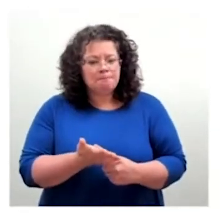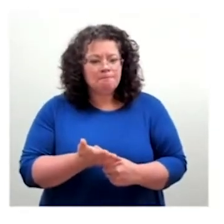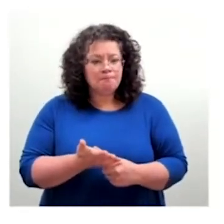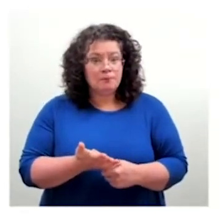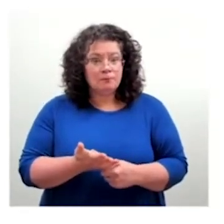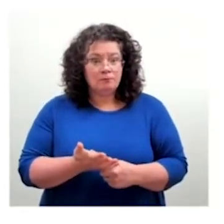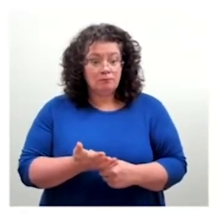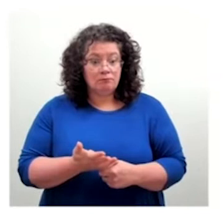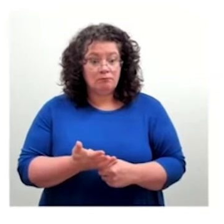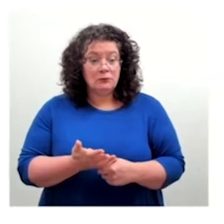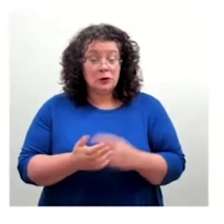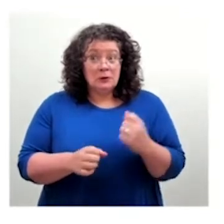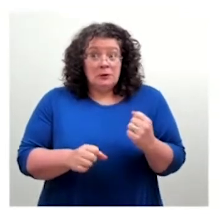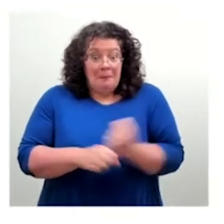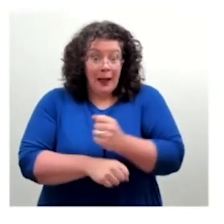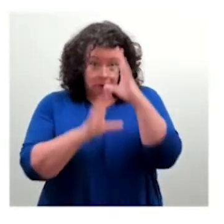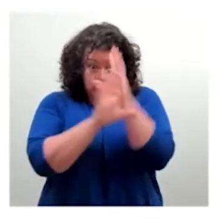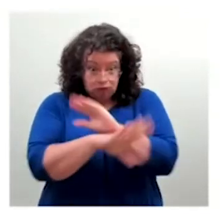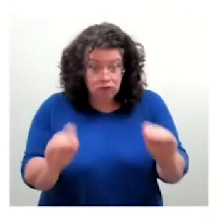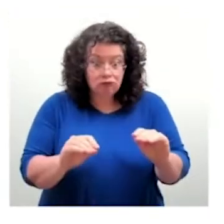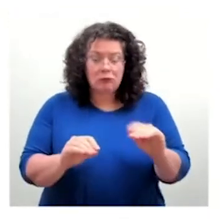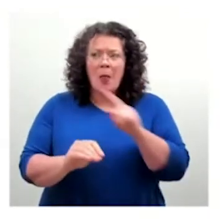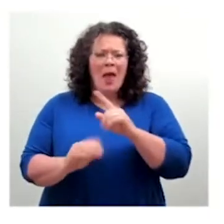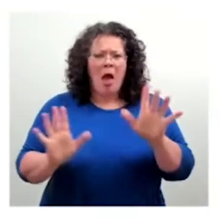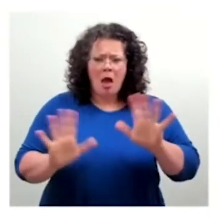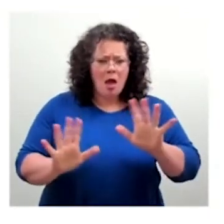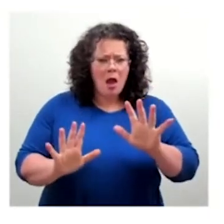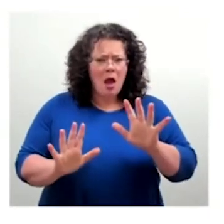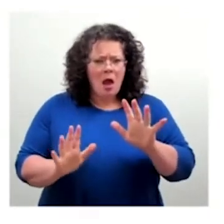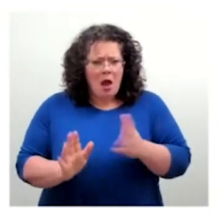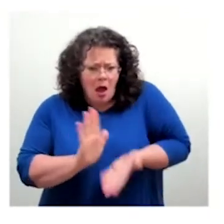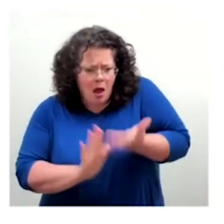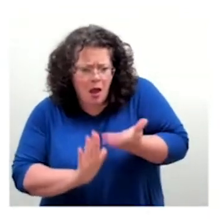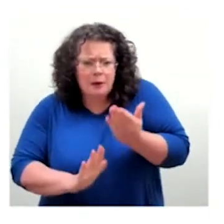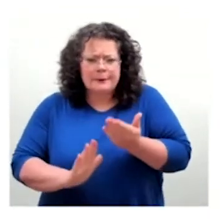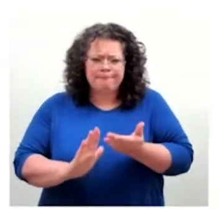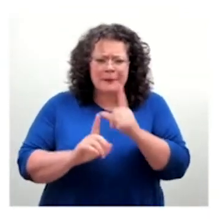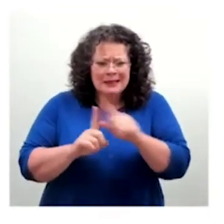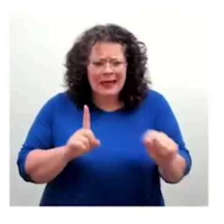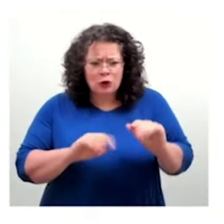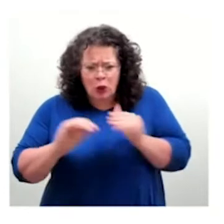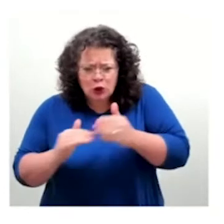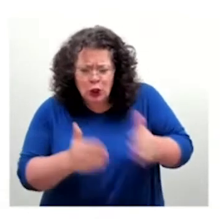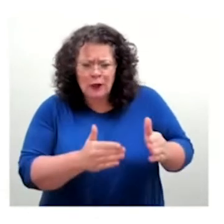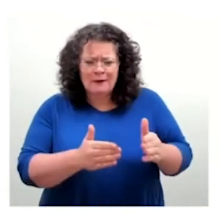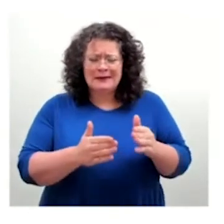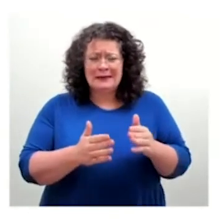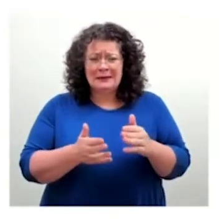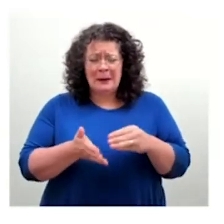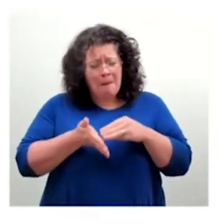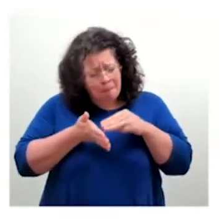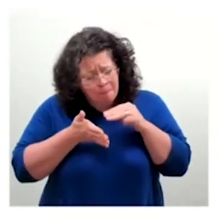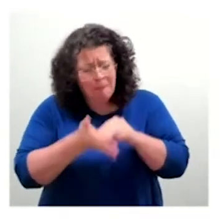dollars in upgrading the digital services. So companies are now more aware of the importance